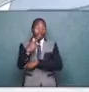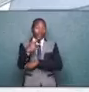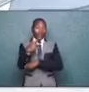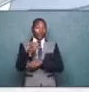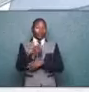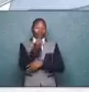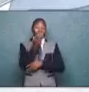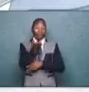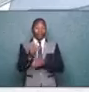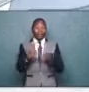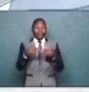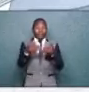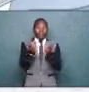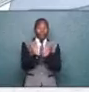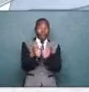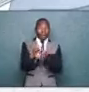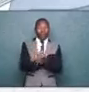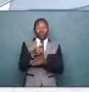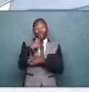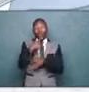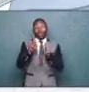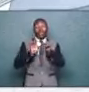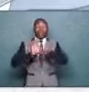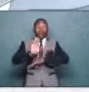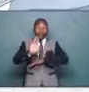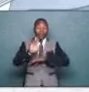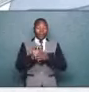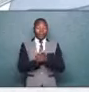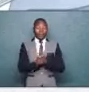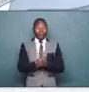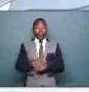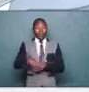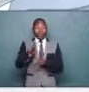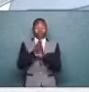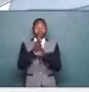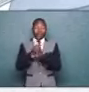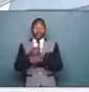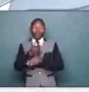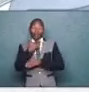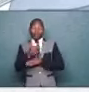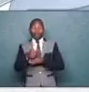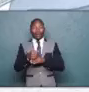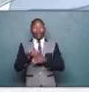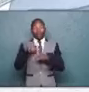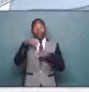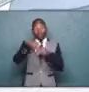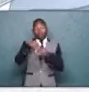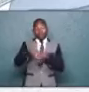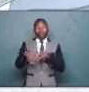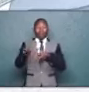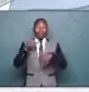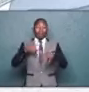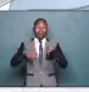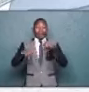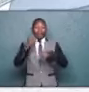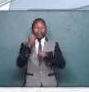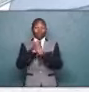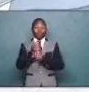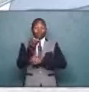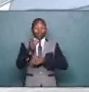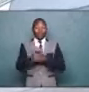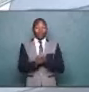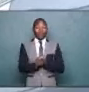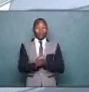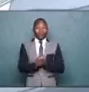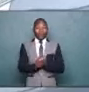has advised political parties to mobilize their followers in the targeted areas to participate in this exercise. The